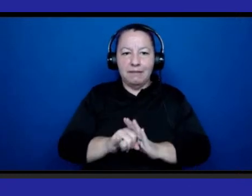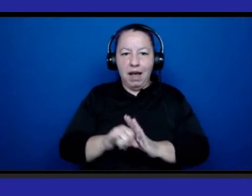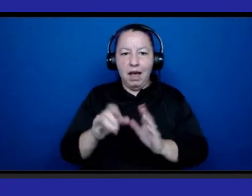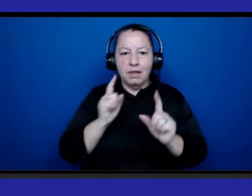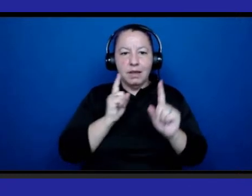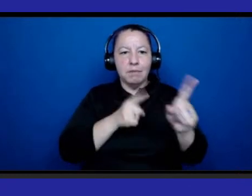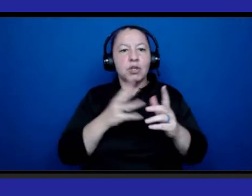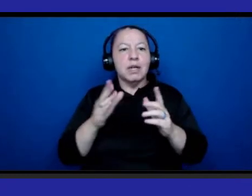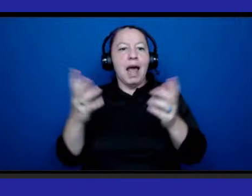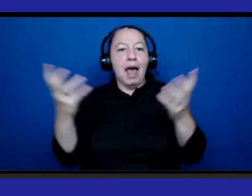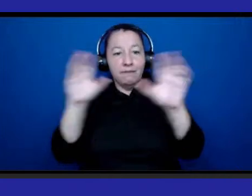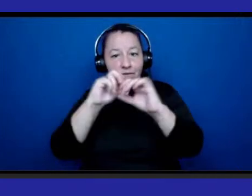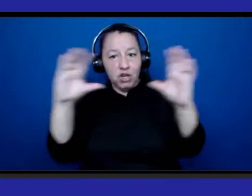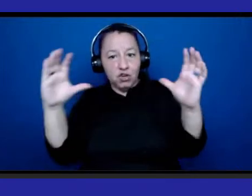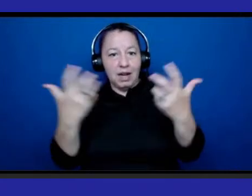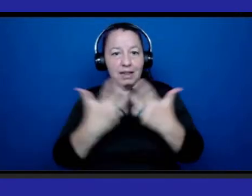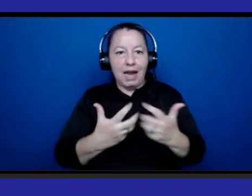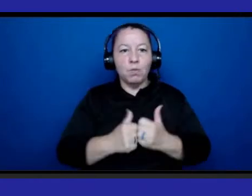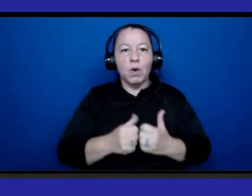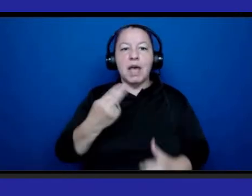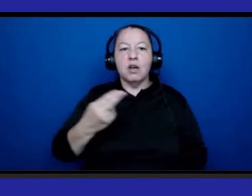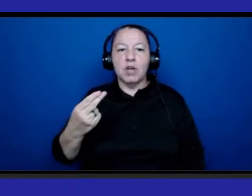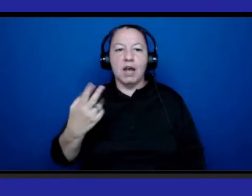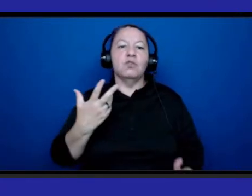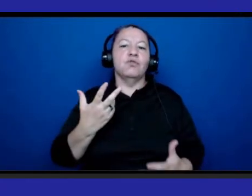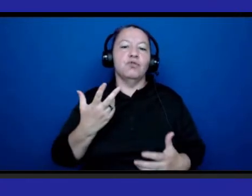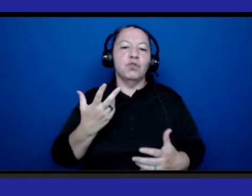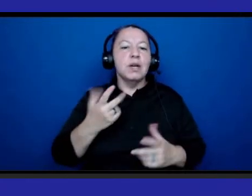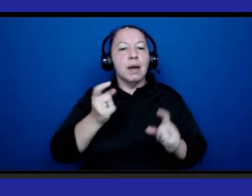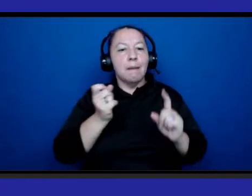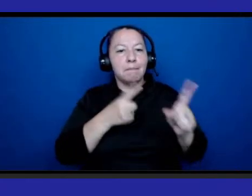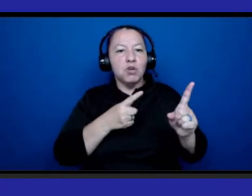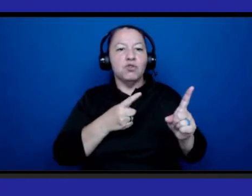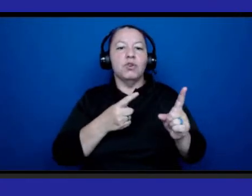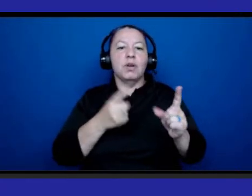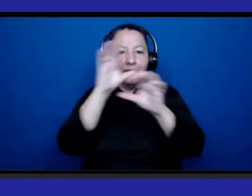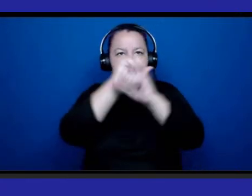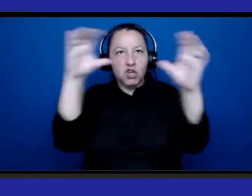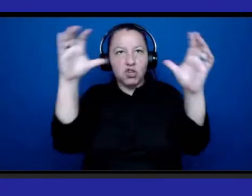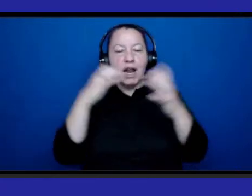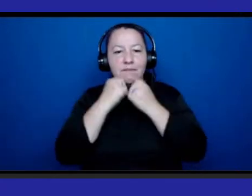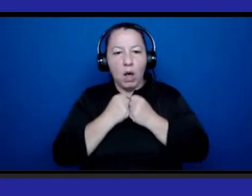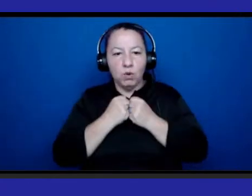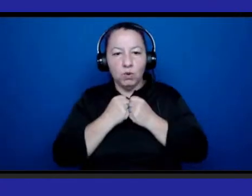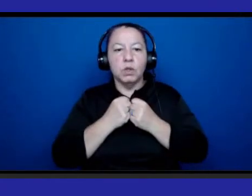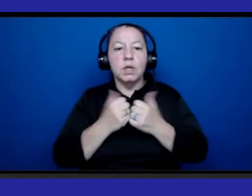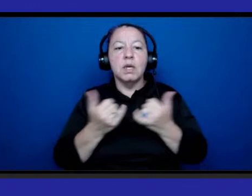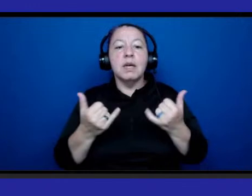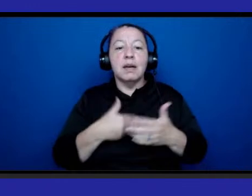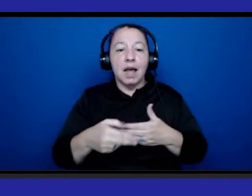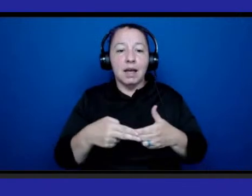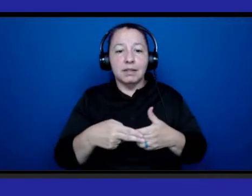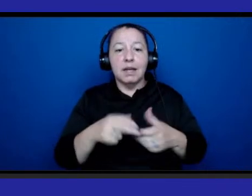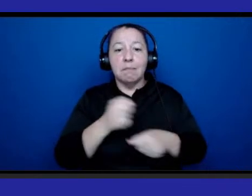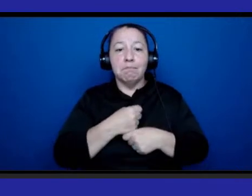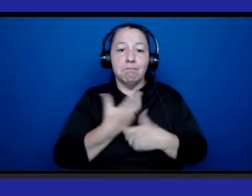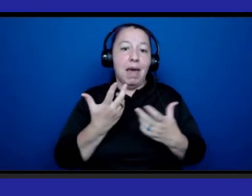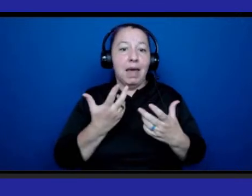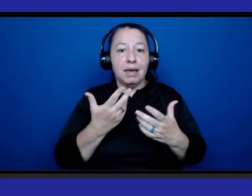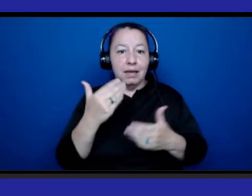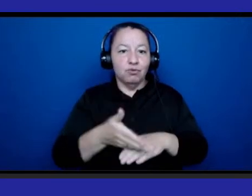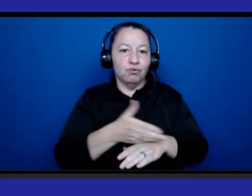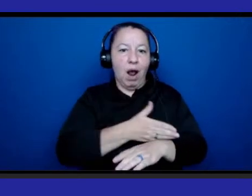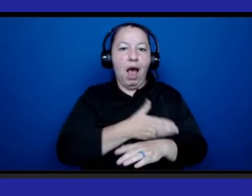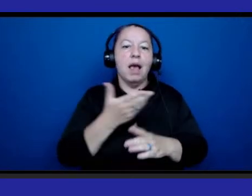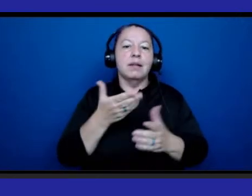H&H mission, vision, and values. Next is our Making Strides Against Breast Cancer initiative, which was